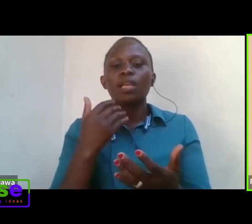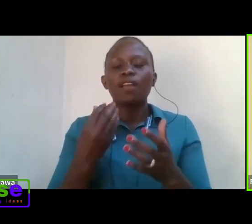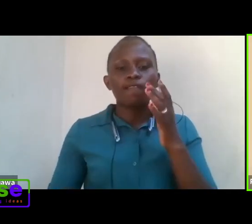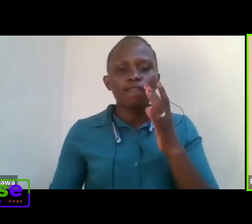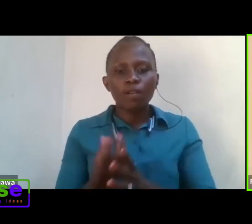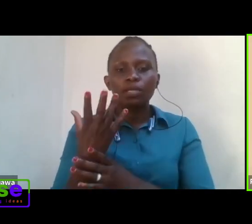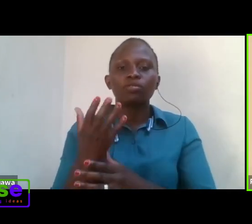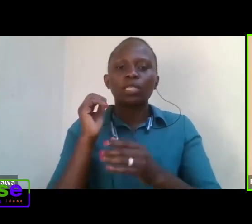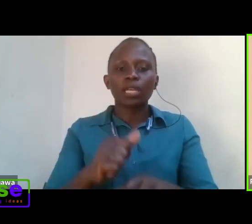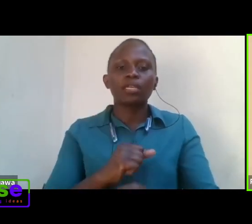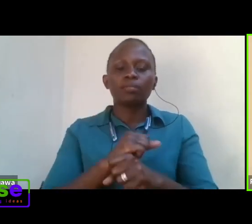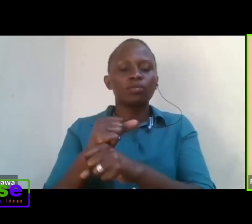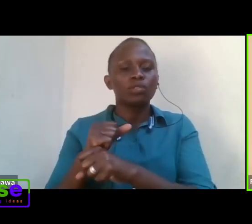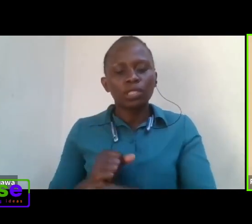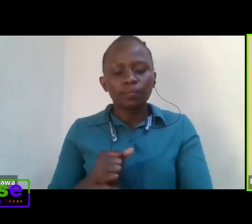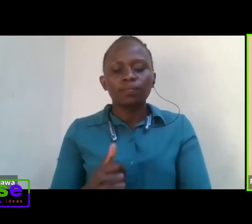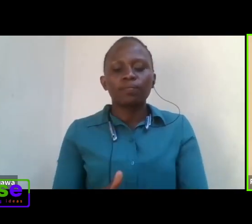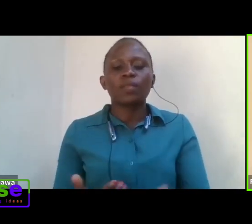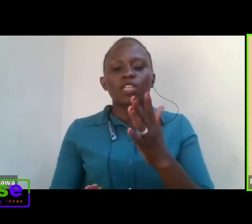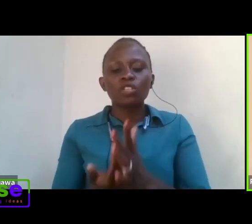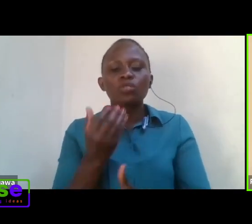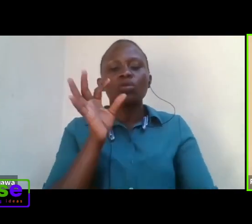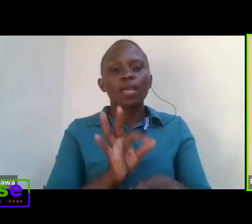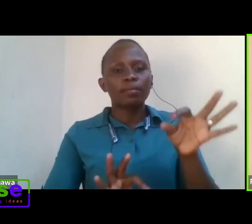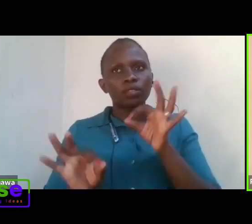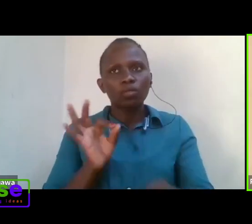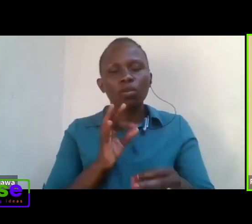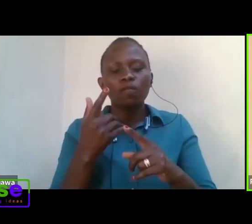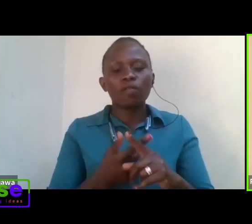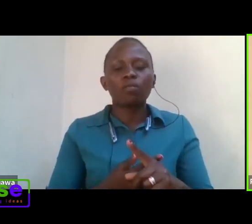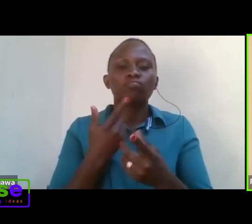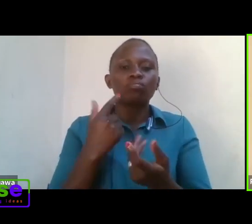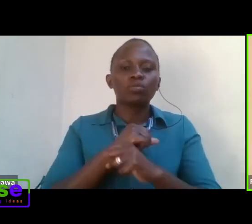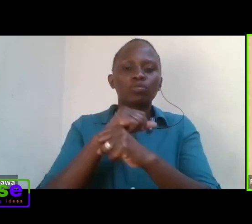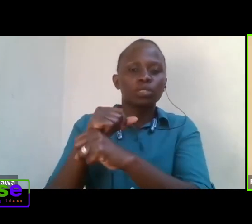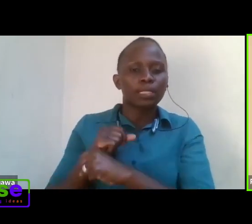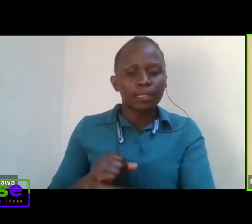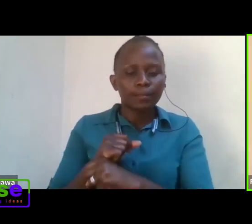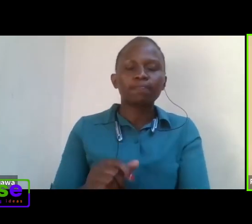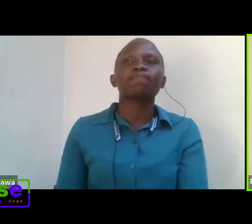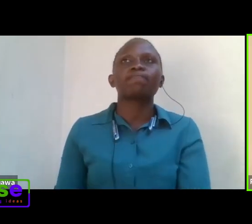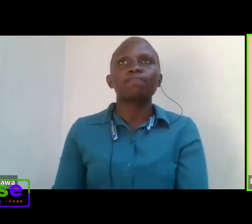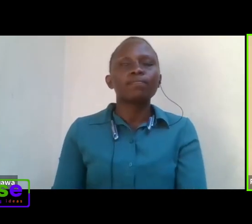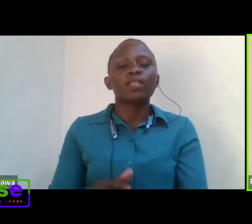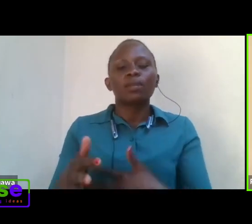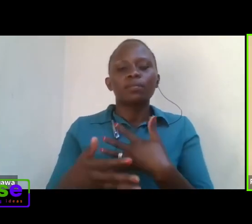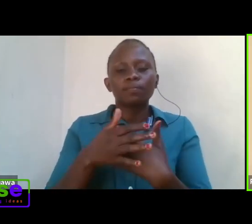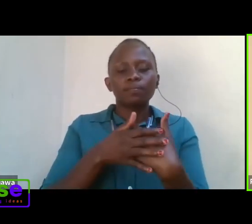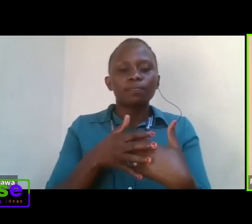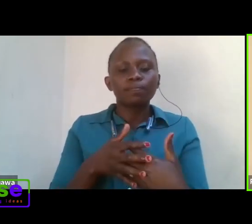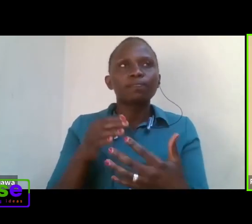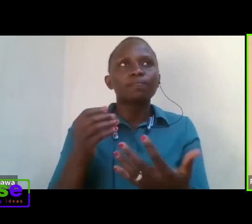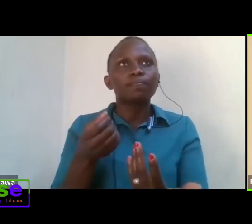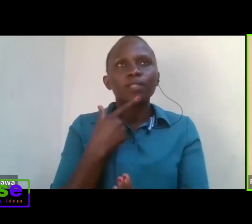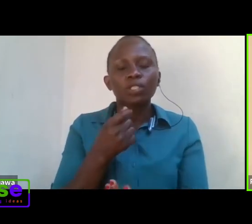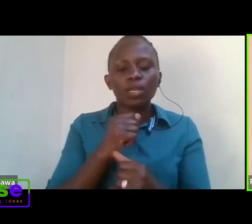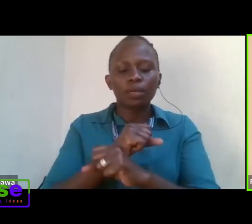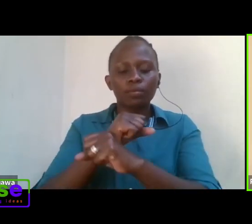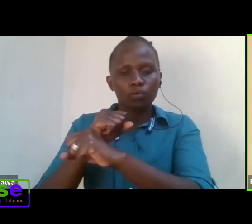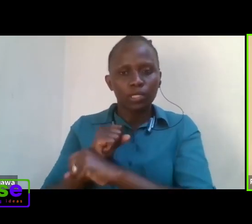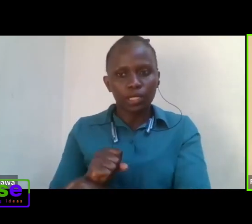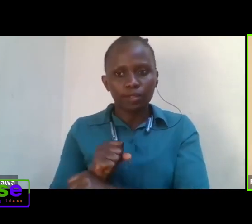be patented, new chemical entity can be protected, a medical device can be protected. So what cannot be